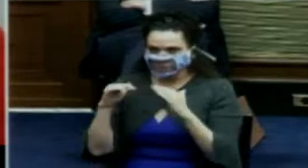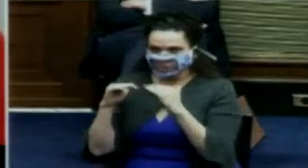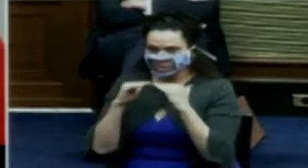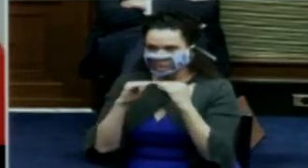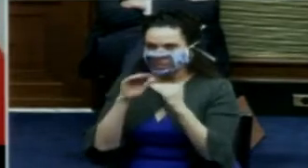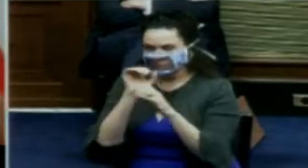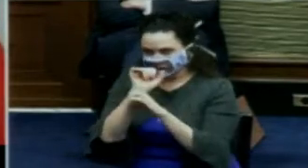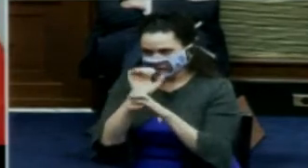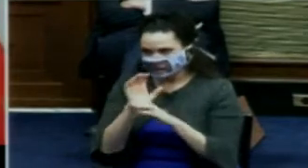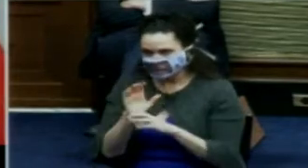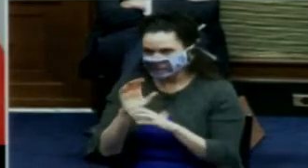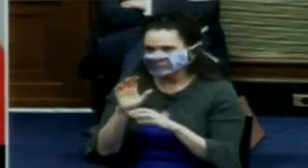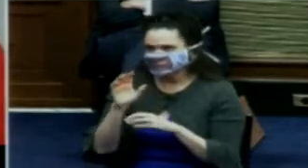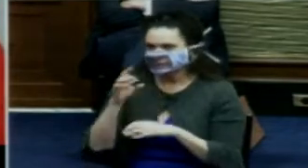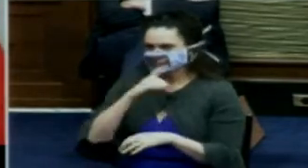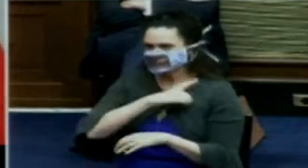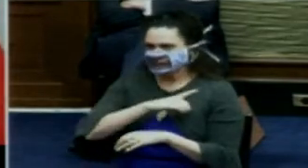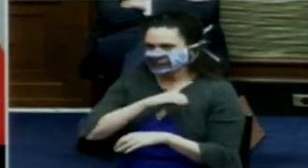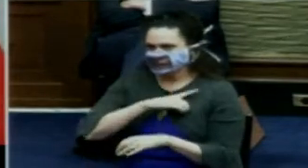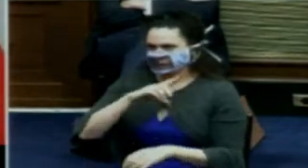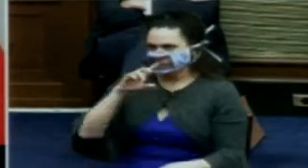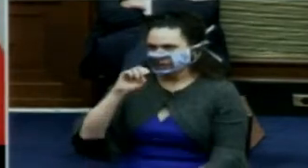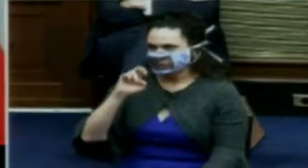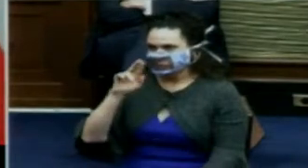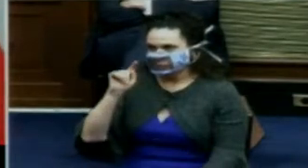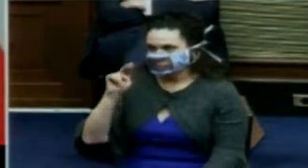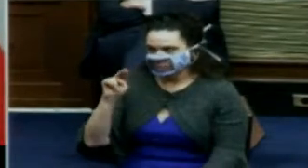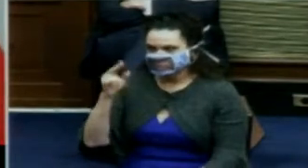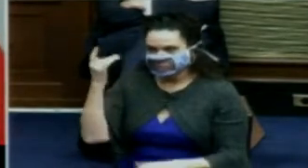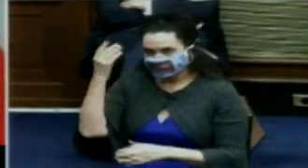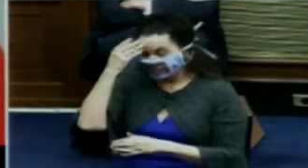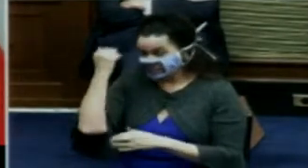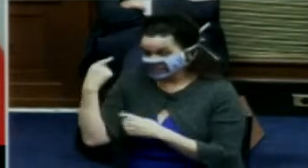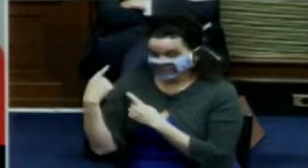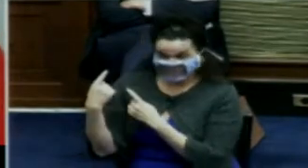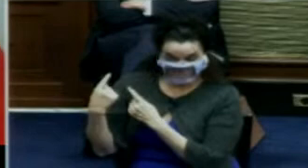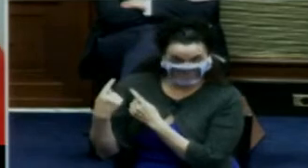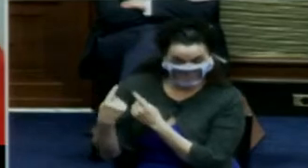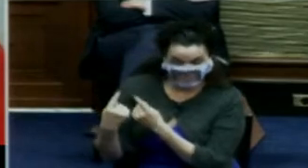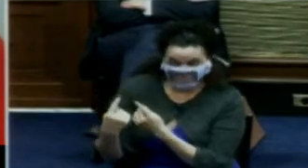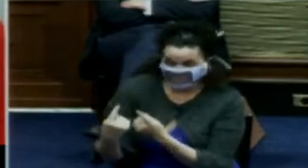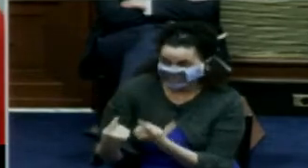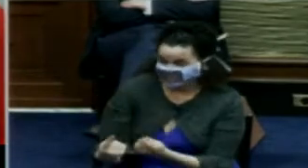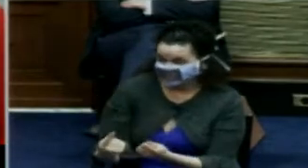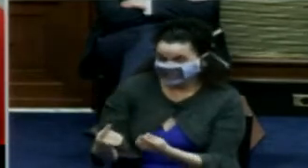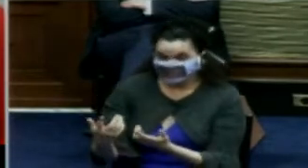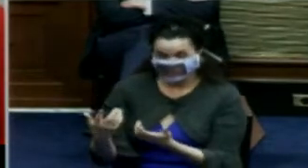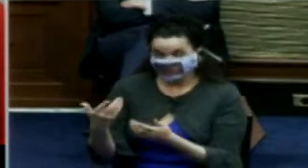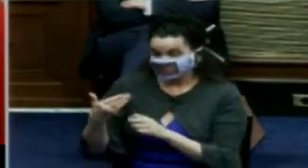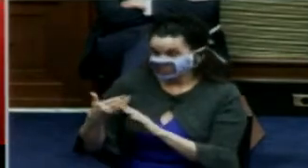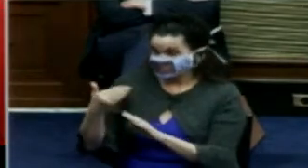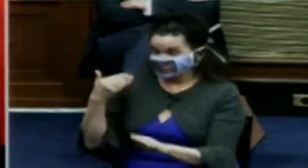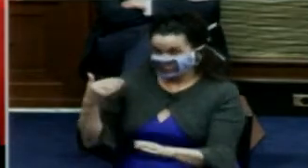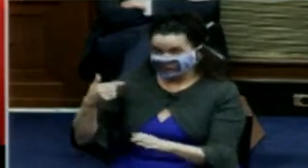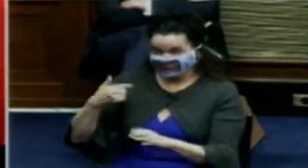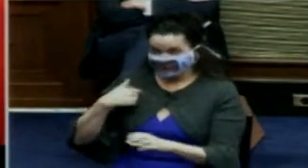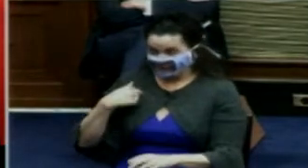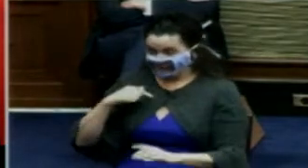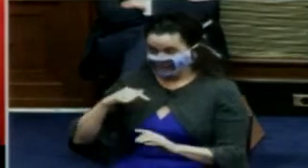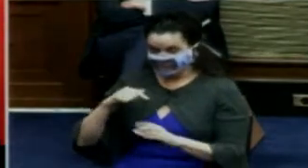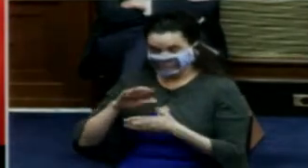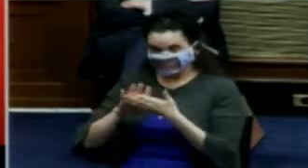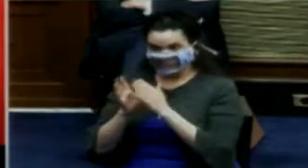Norton, because for as long as I can remember, long before I ever came to